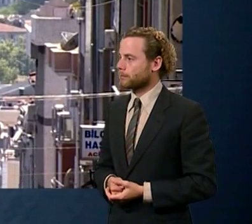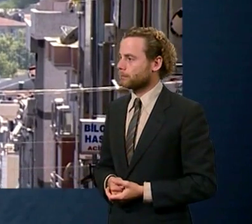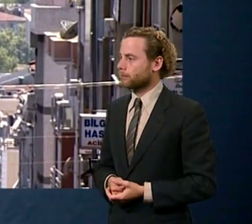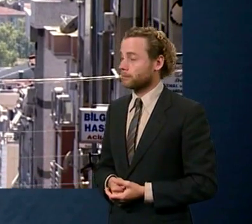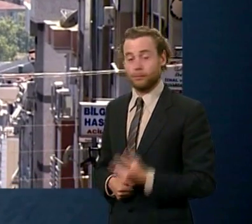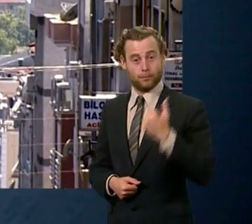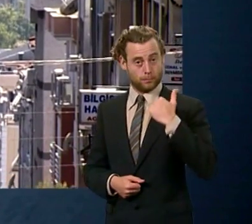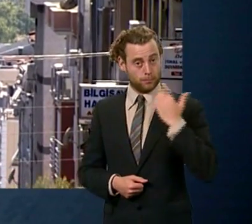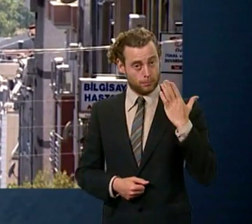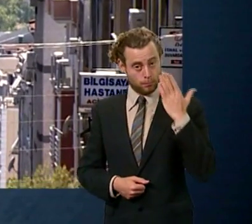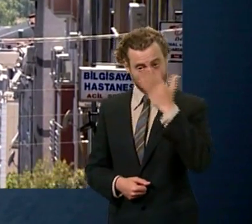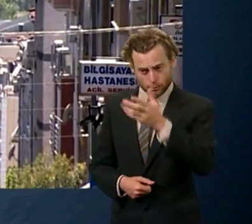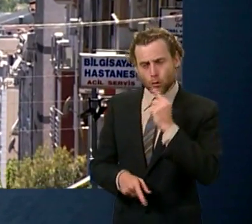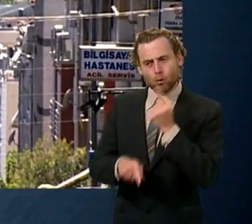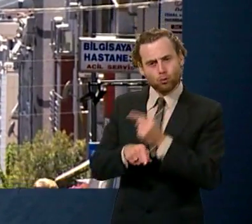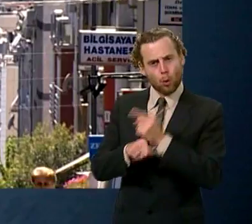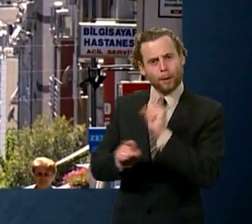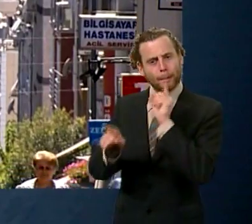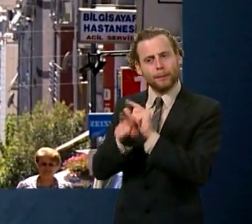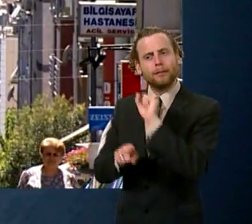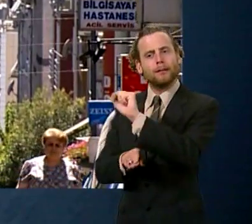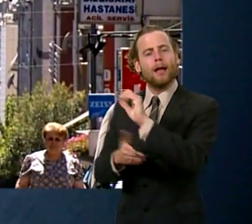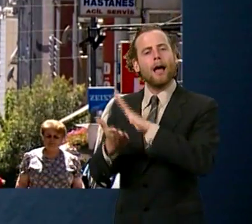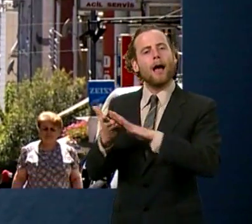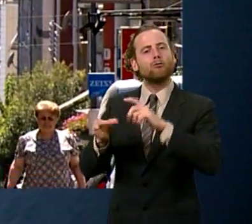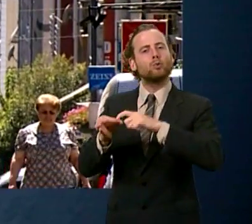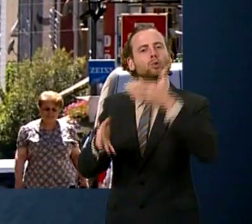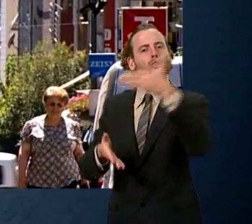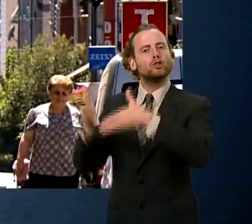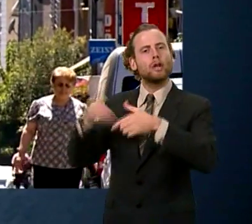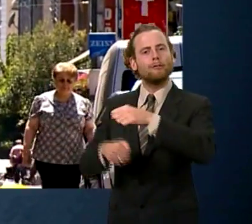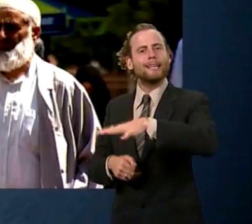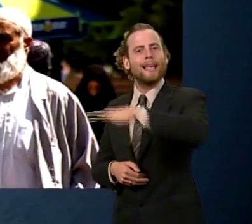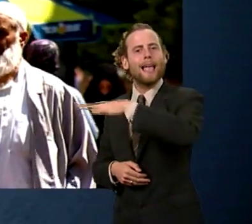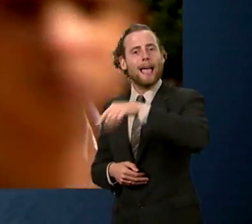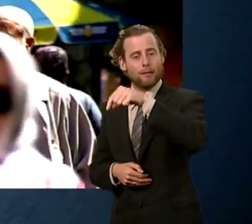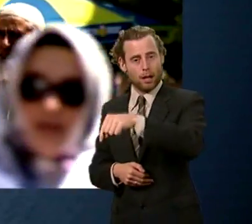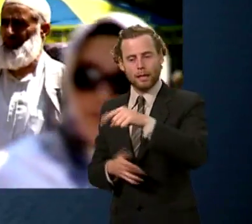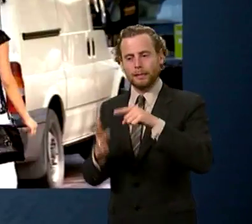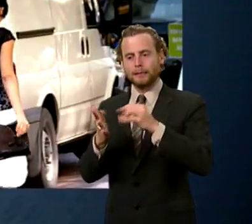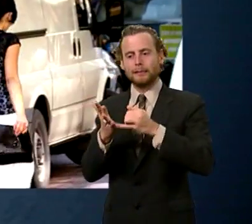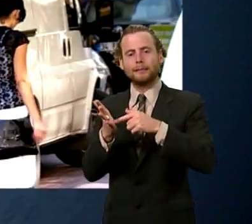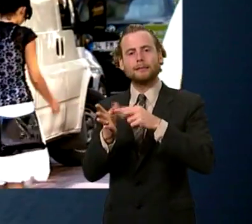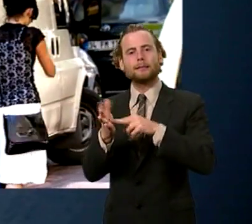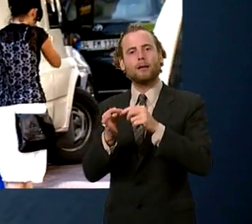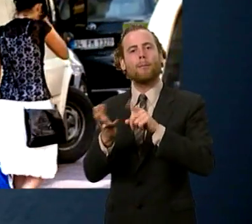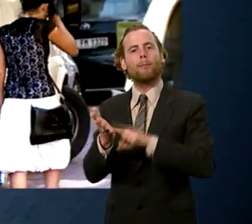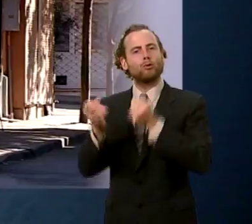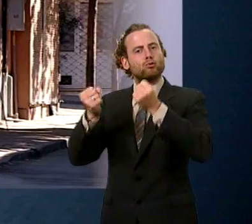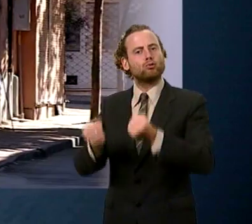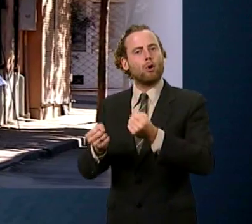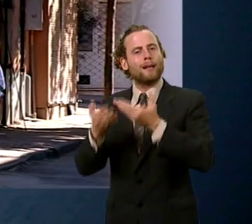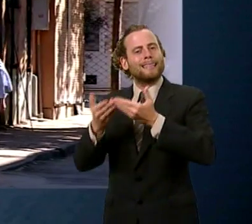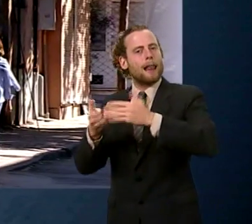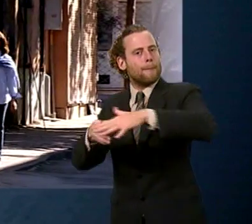I went to talk to Mr. Yıldırım at the charity's headquarters in the most Islamic area of Istanbul. The